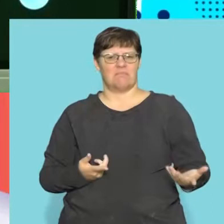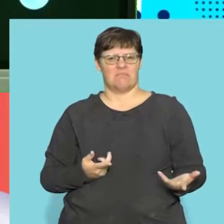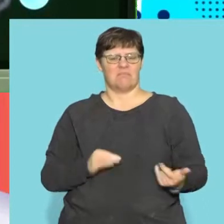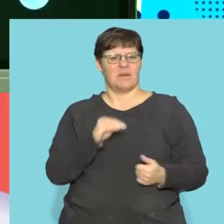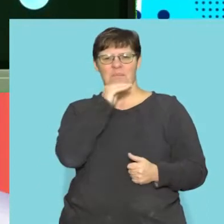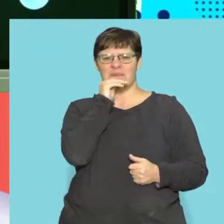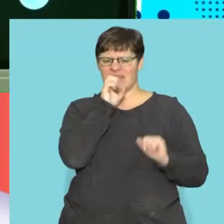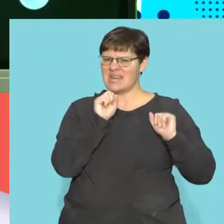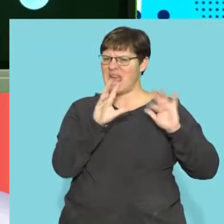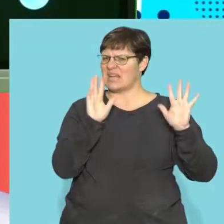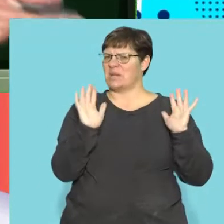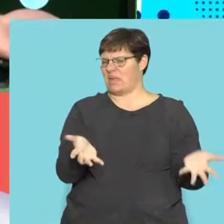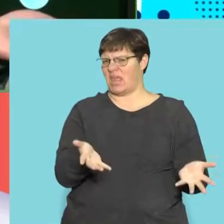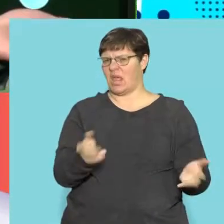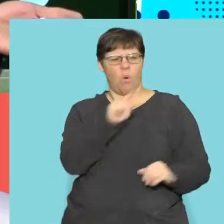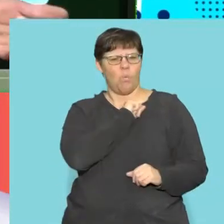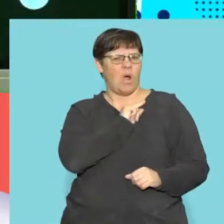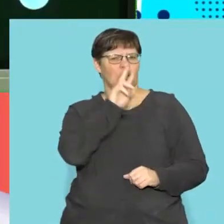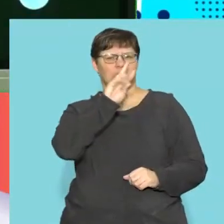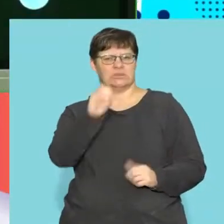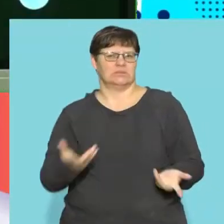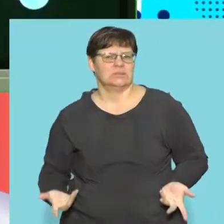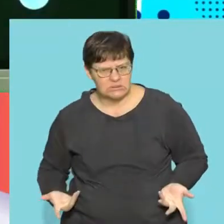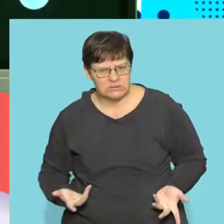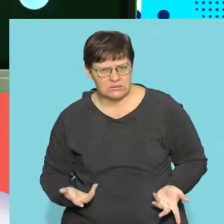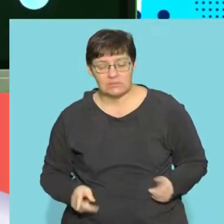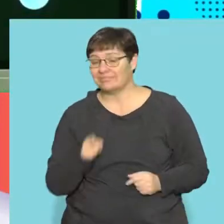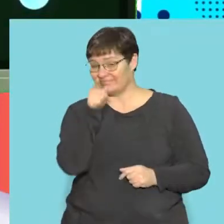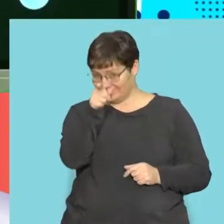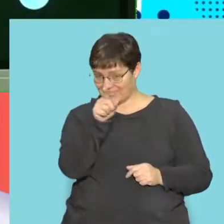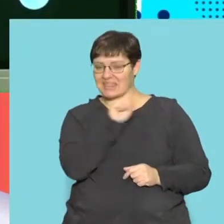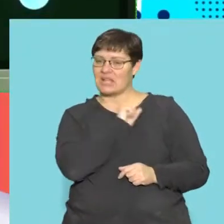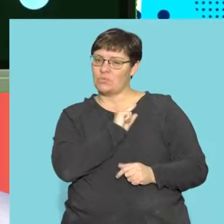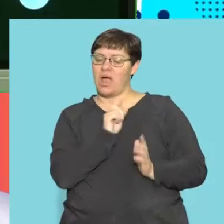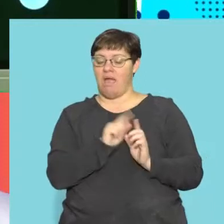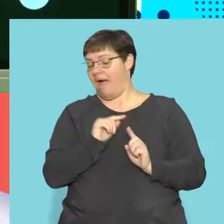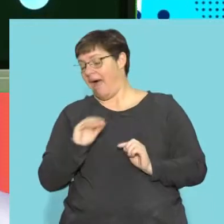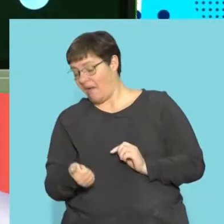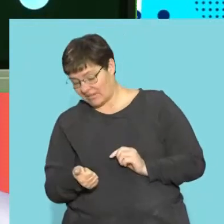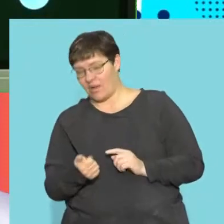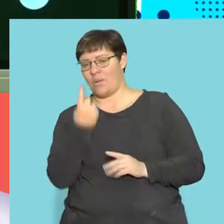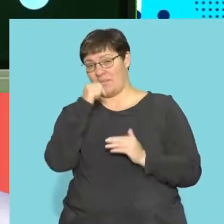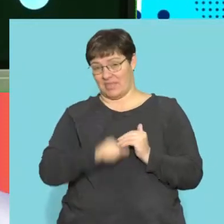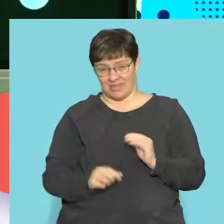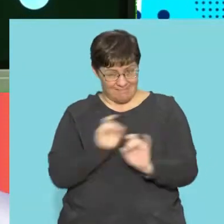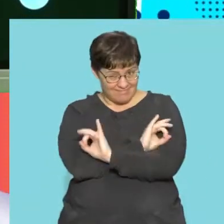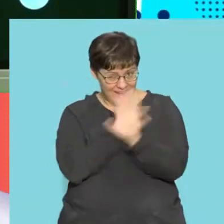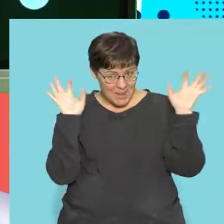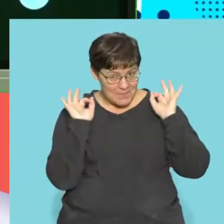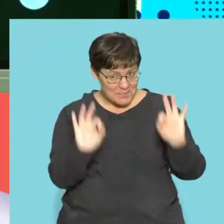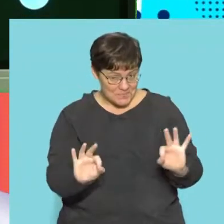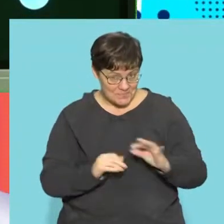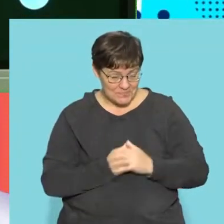time. It means you just needed 19,000, you didn't need 20,000. Hence, it's 1 month after. So I hope